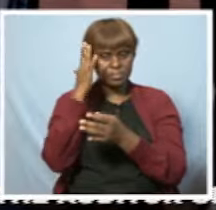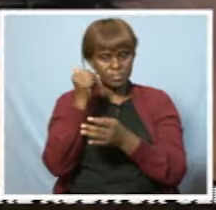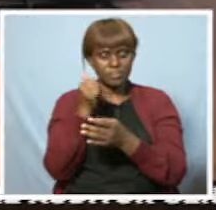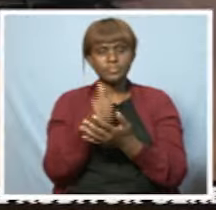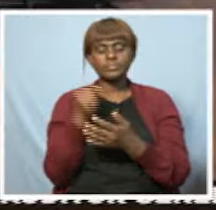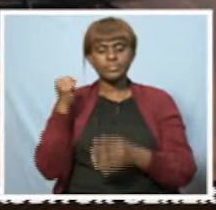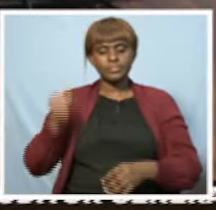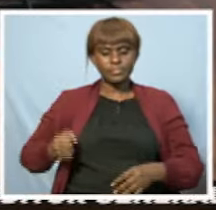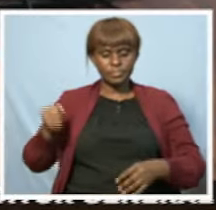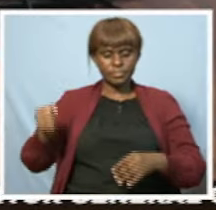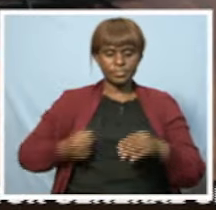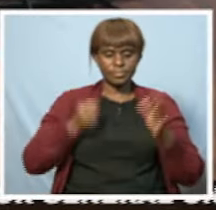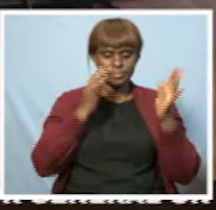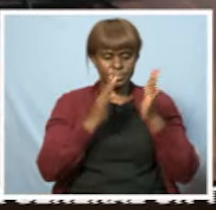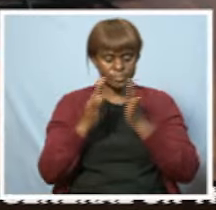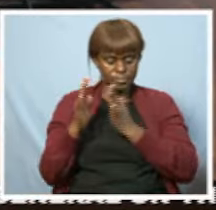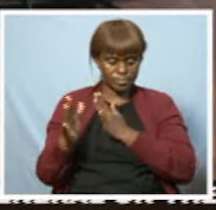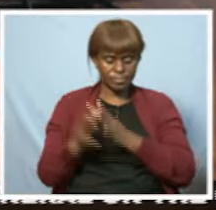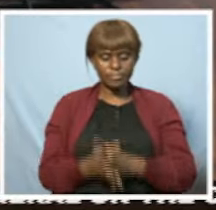Yes, Chief Planner.